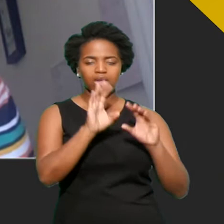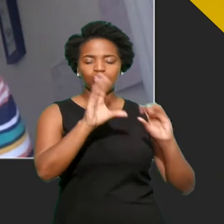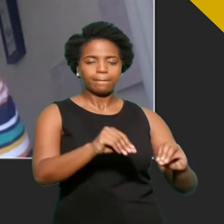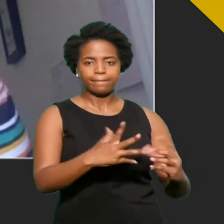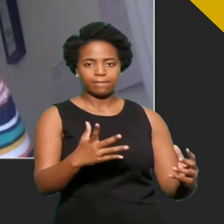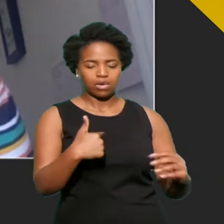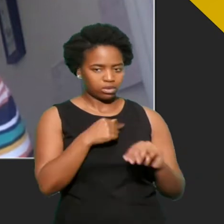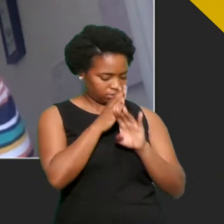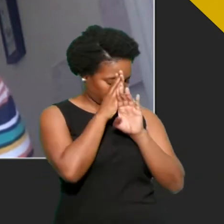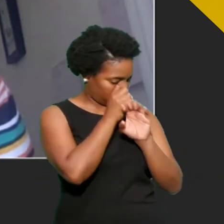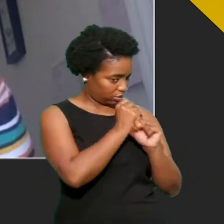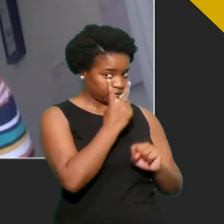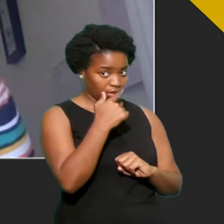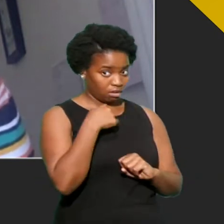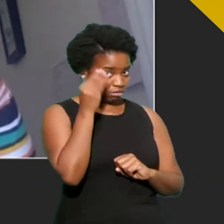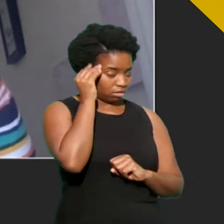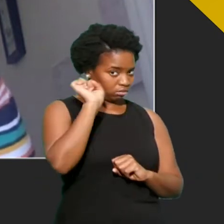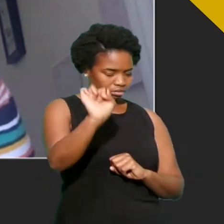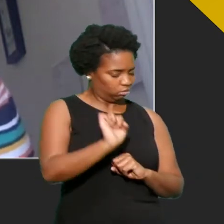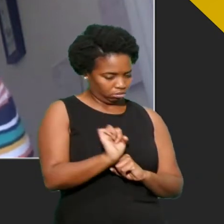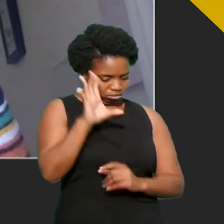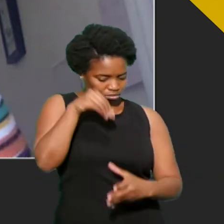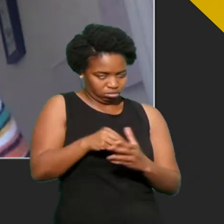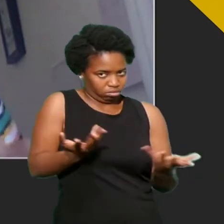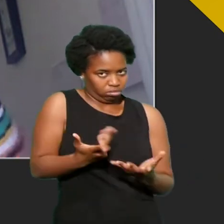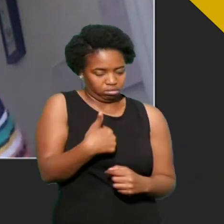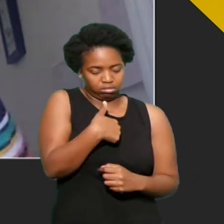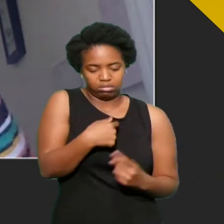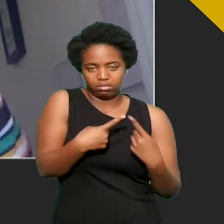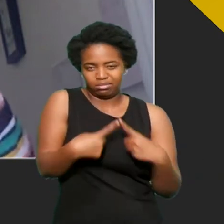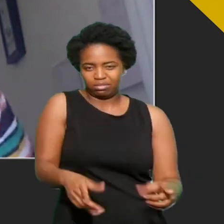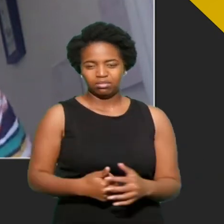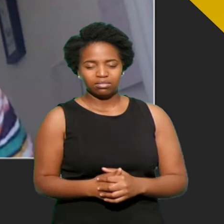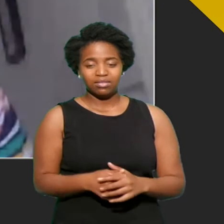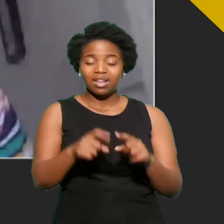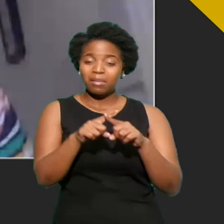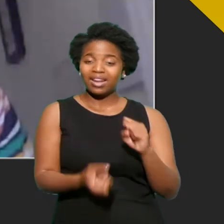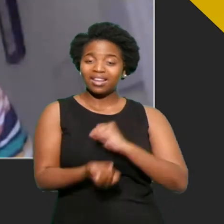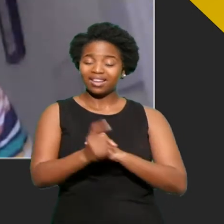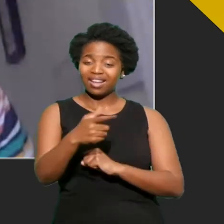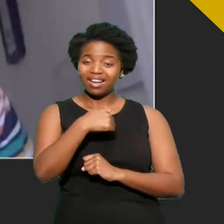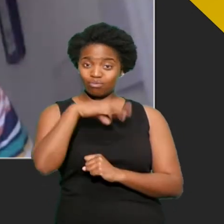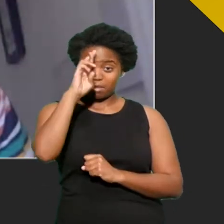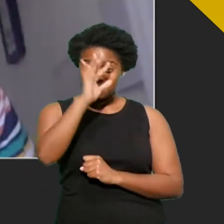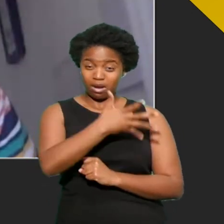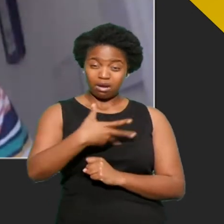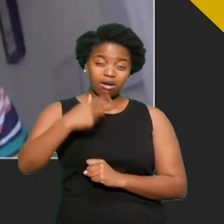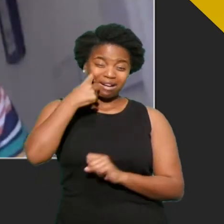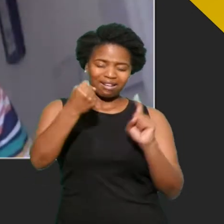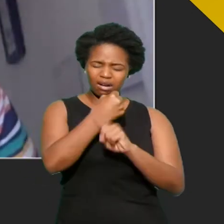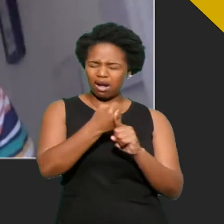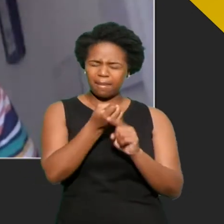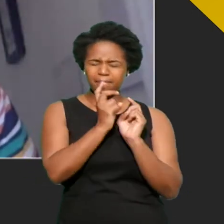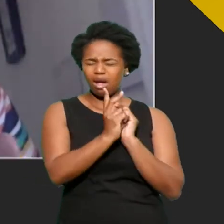perpetrator right on the spot and intervene. We, depending on where it is happening, remember, gender-based violence against women happens in